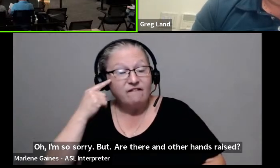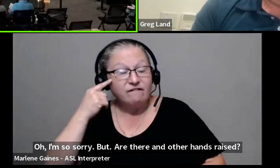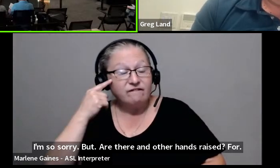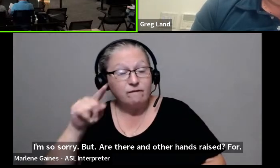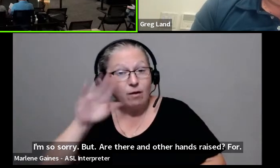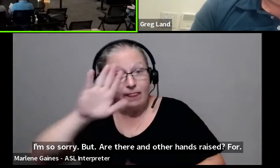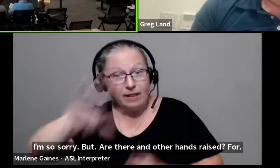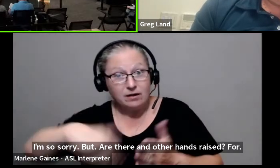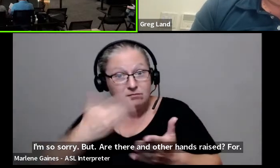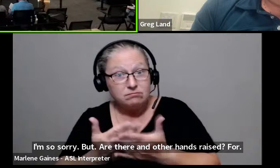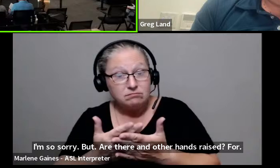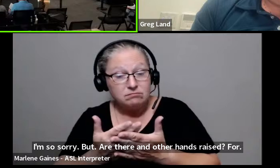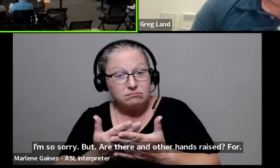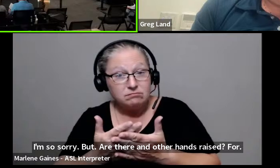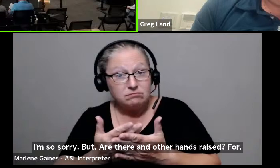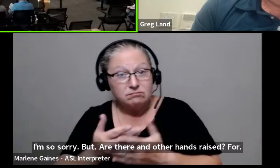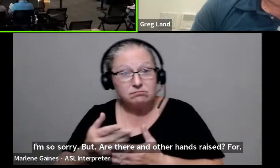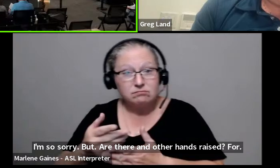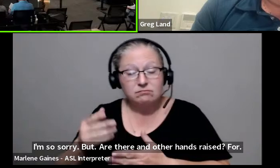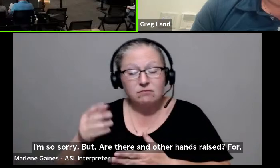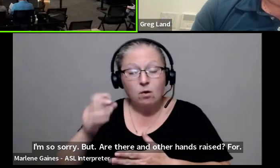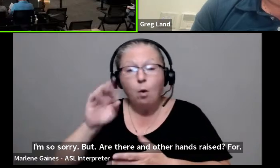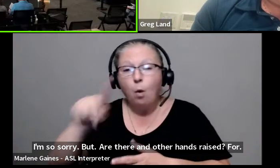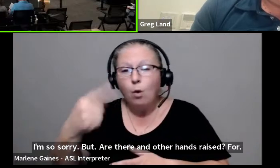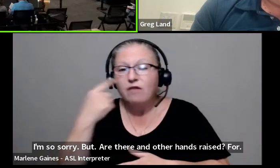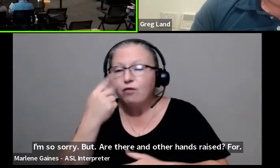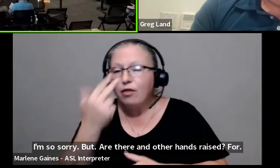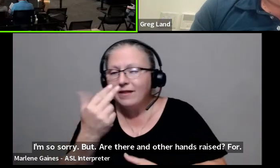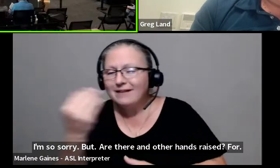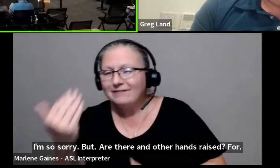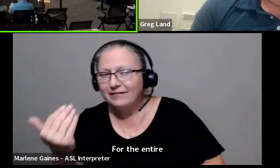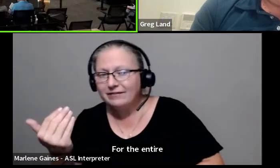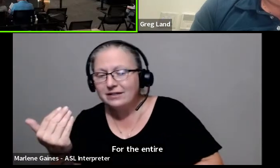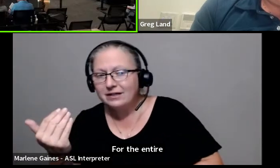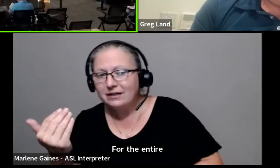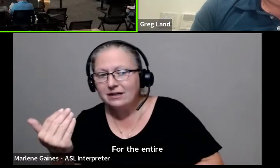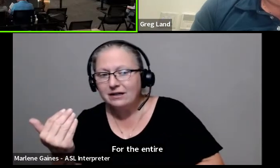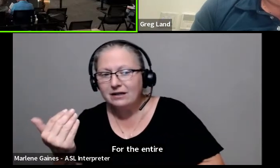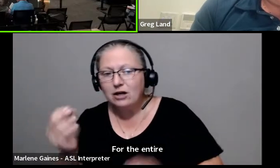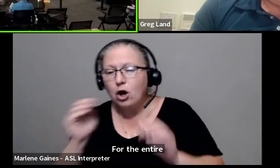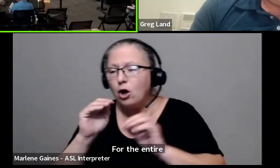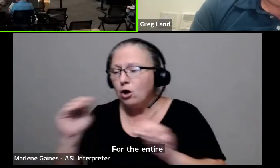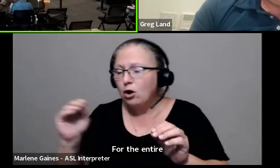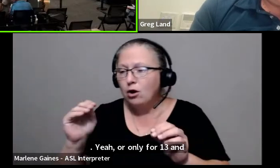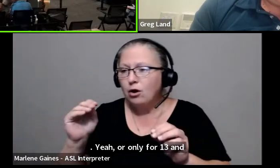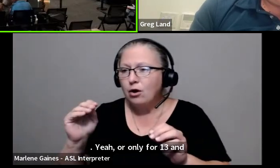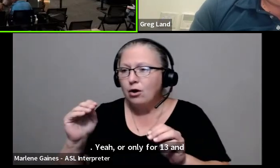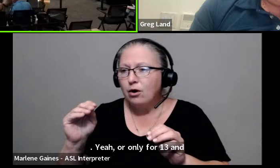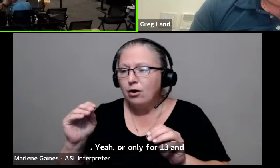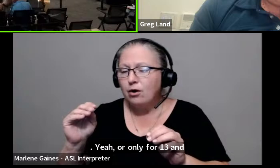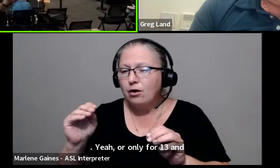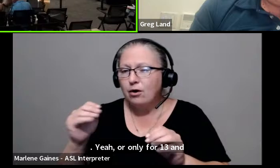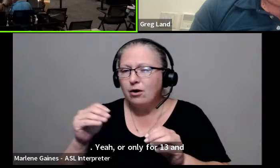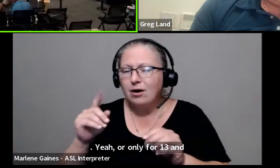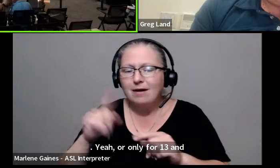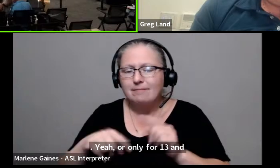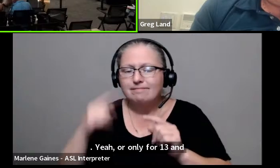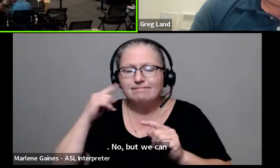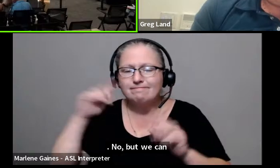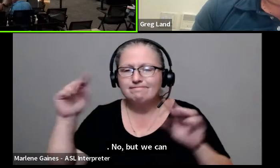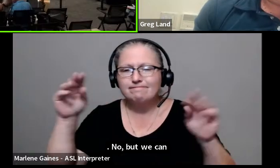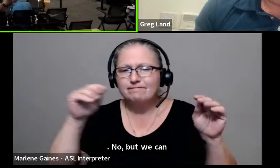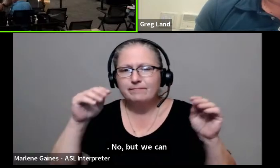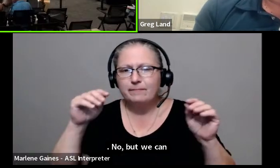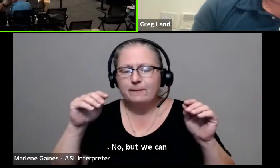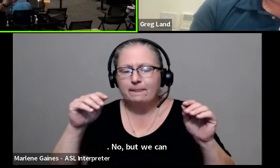the entire, 13 and 15. yeah, or only for 13 and 15? No items excluding 13 and 15. But we can ask. Yeah,